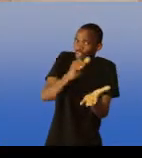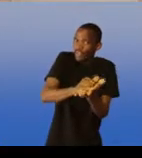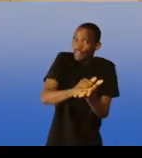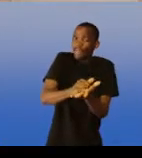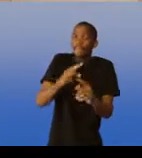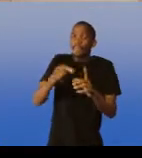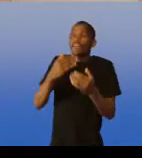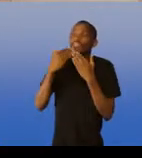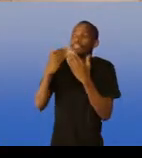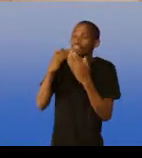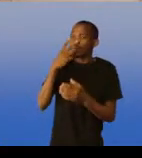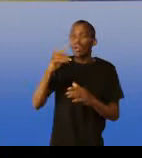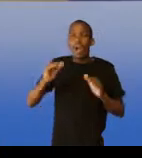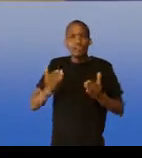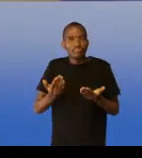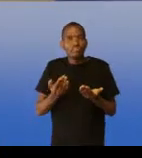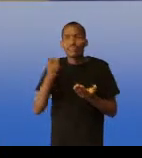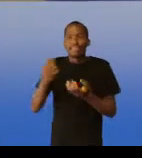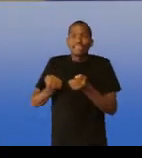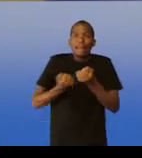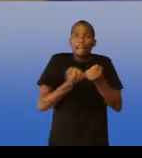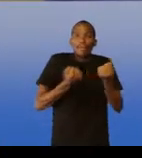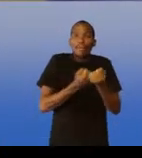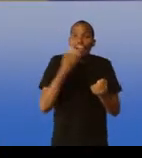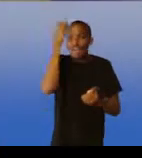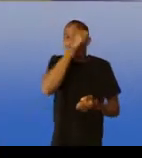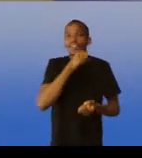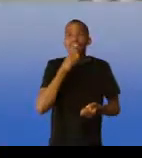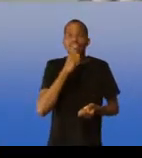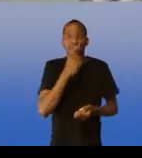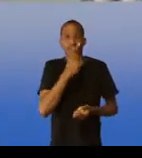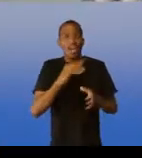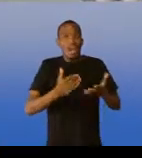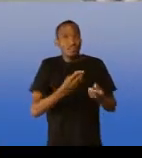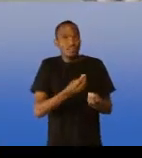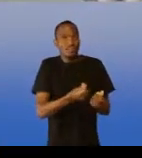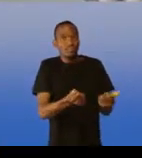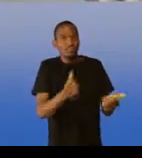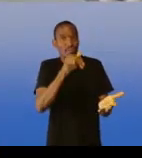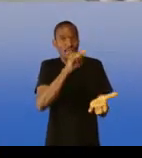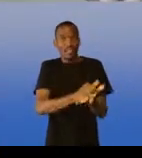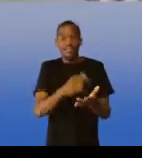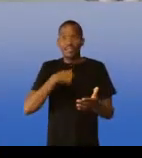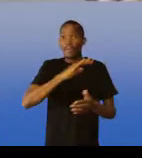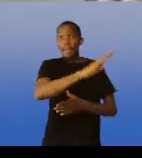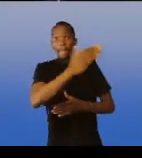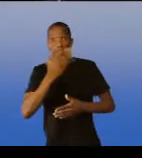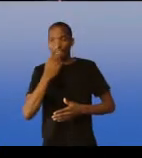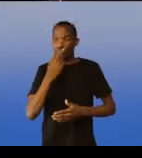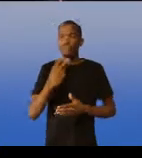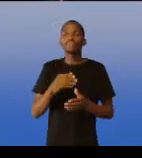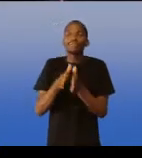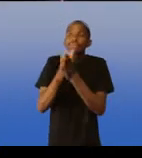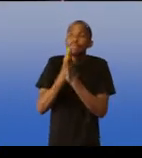both Republicans and Democrats supported the effort. It got a momentum going, and it worked. And so I went back to Congress and asked for